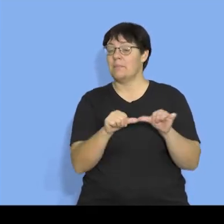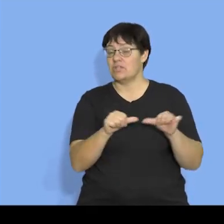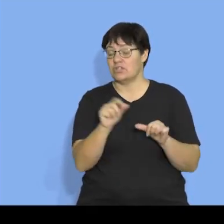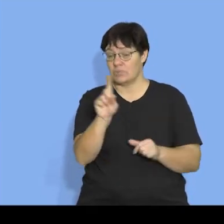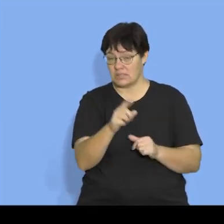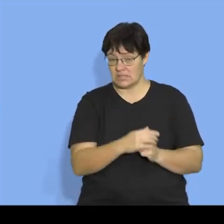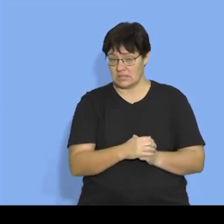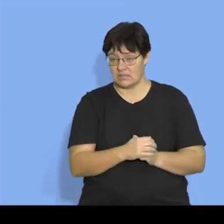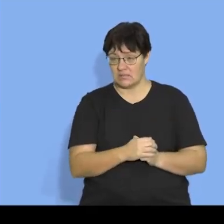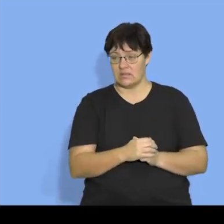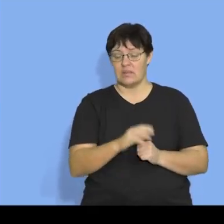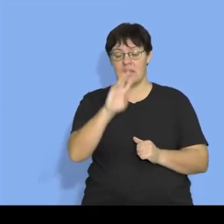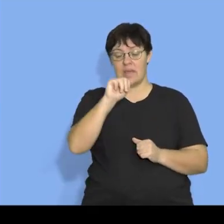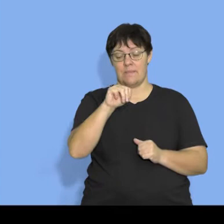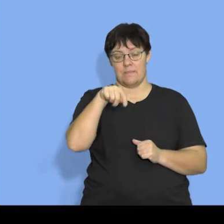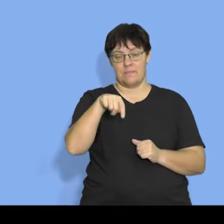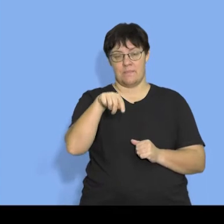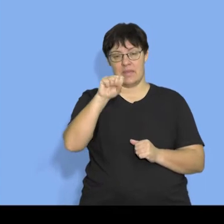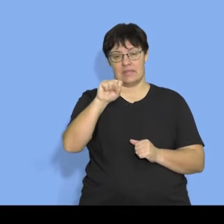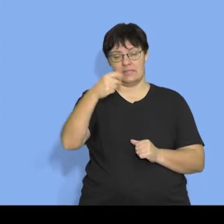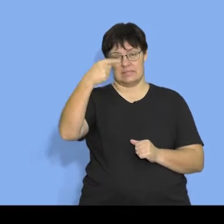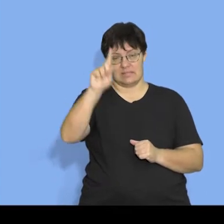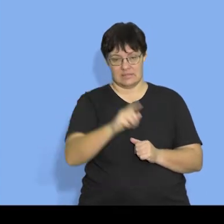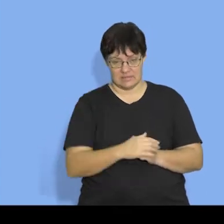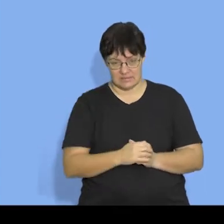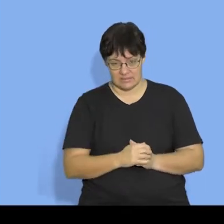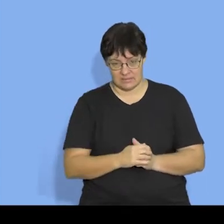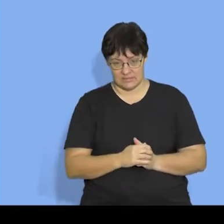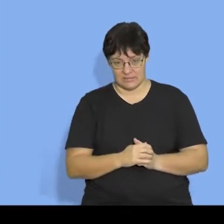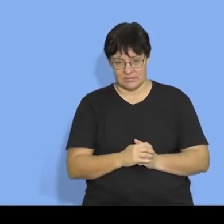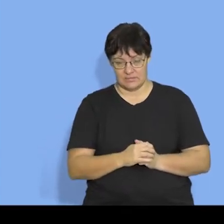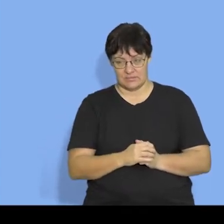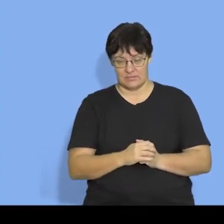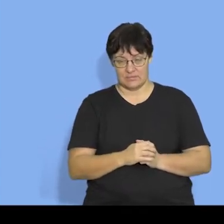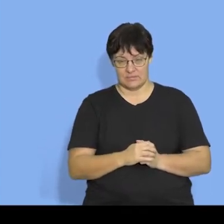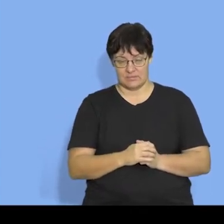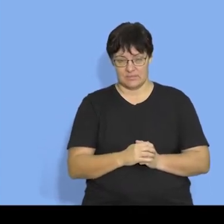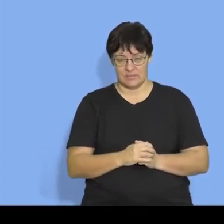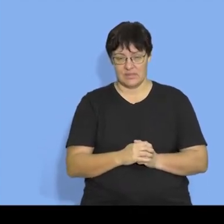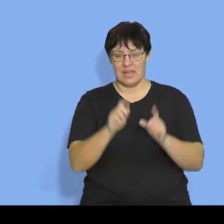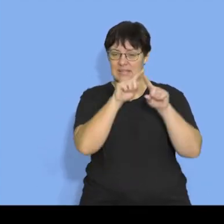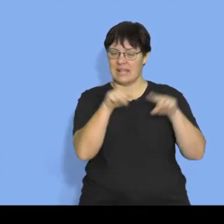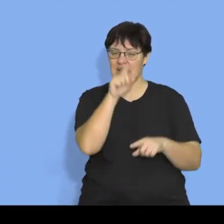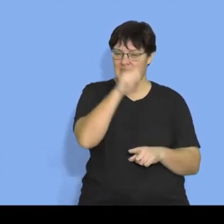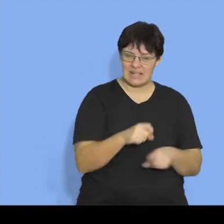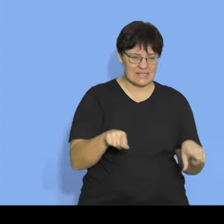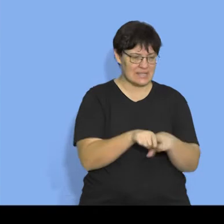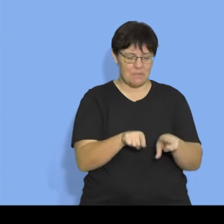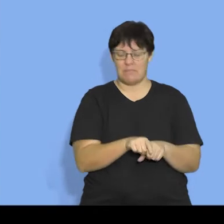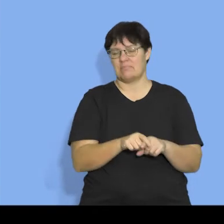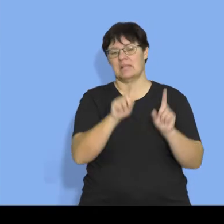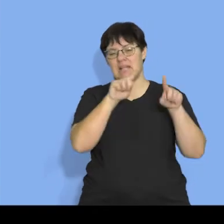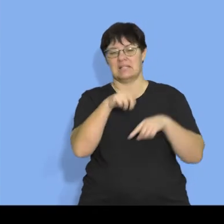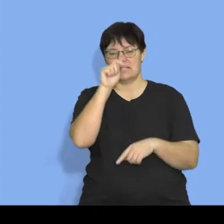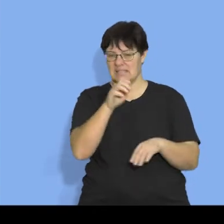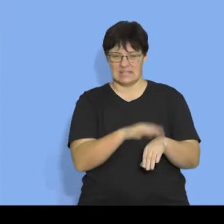Again, measured in meters per second. Delta x is the same,